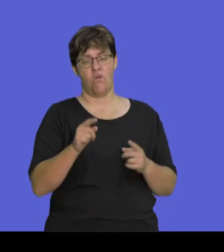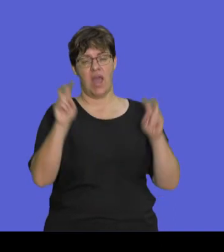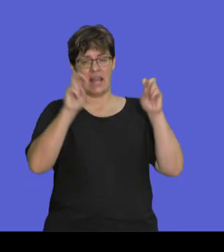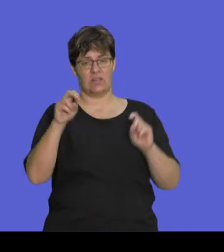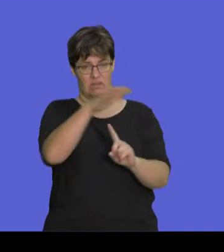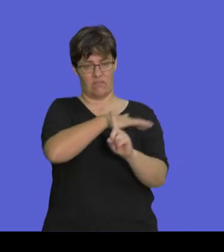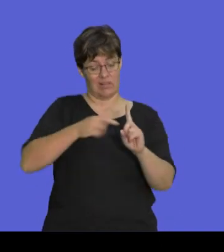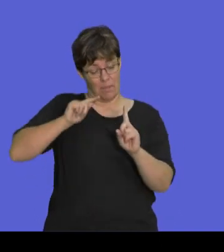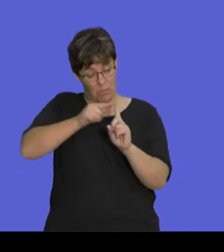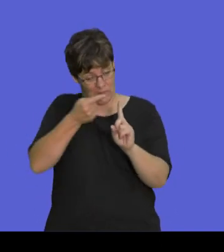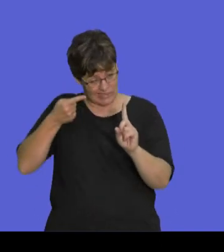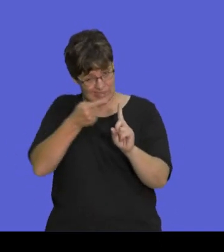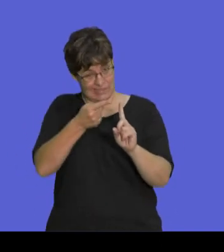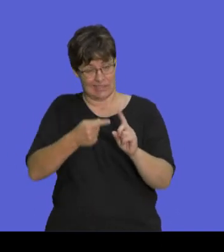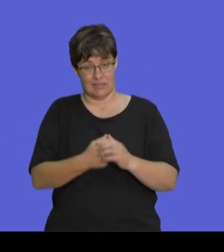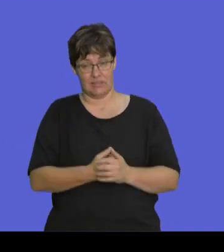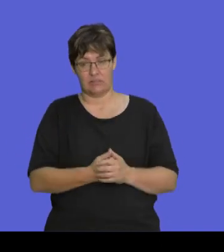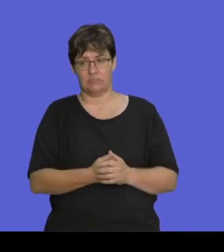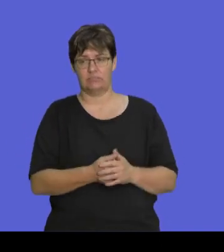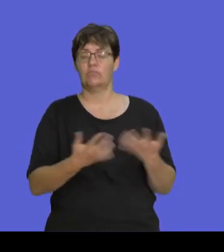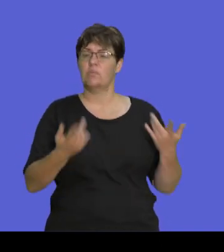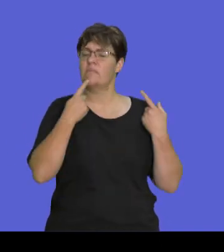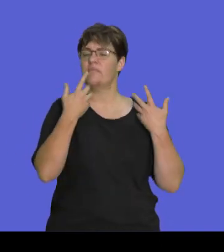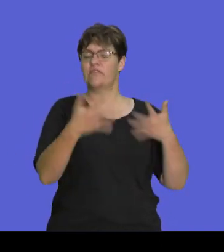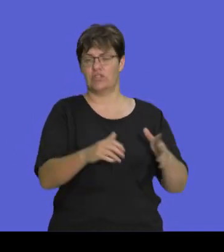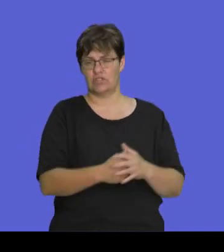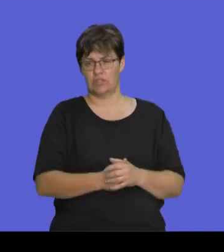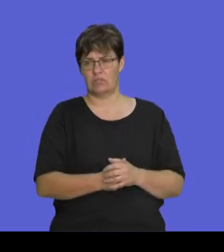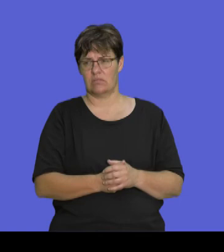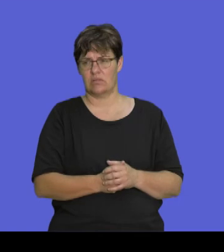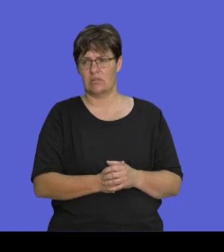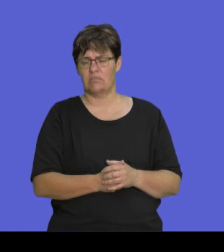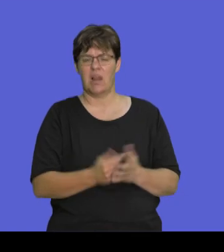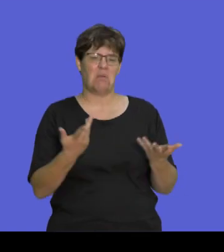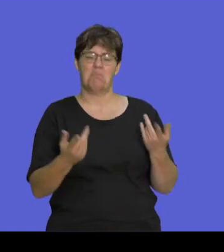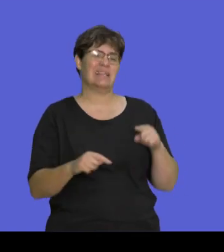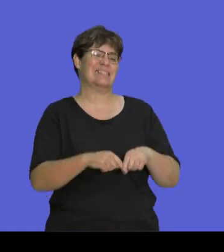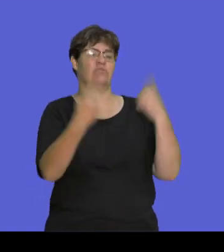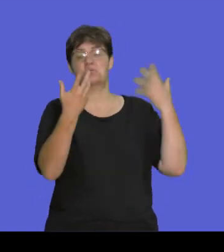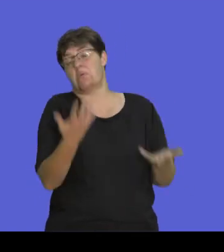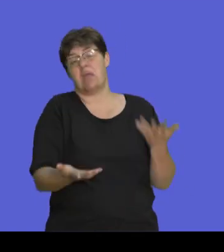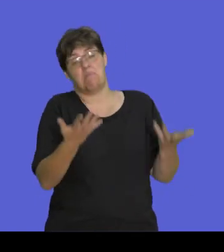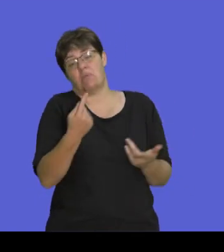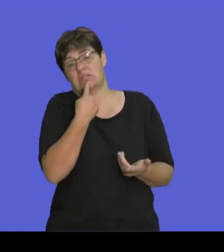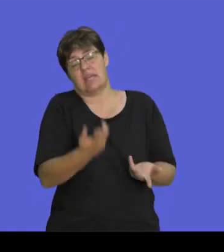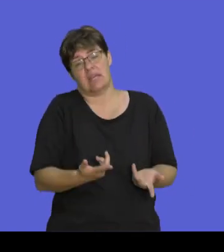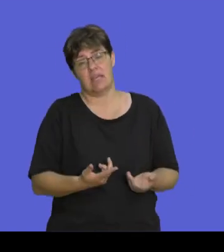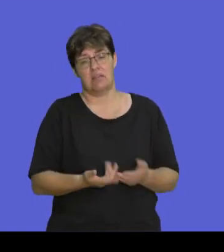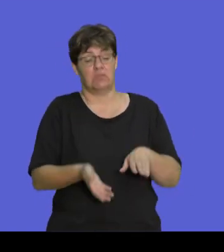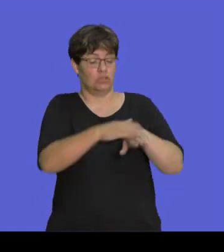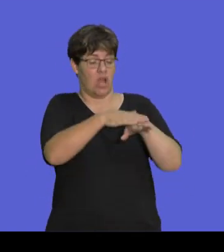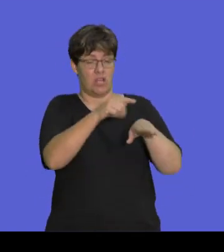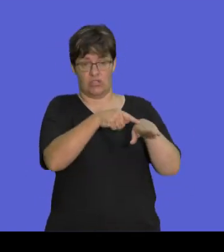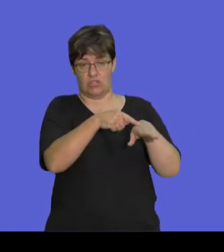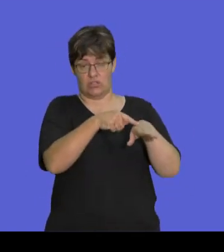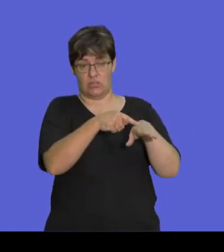the electric field at a point, right? Now, having said that, there can be a different case. What if we had, let's say,